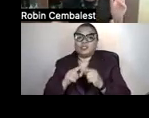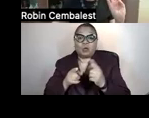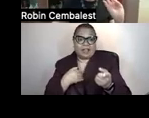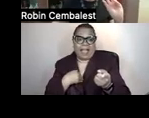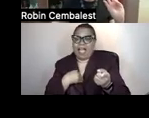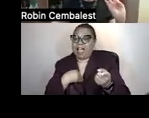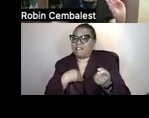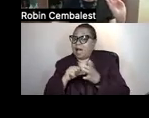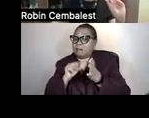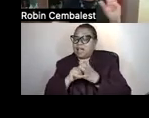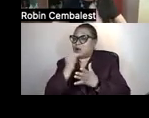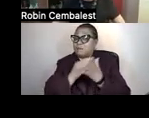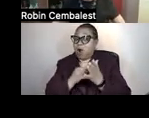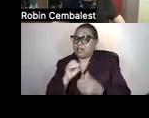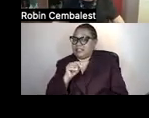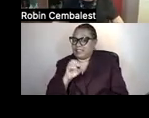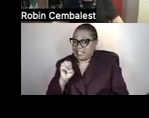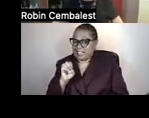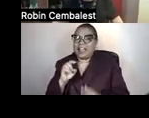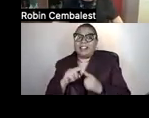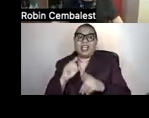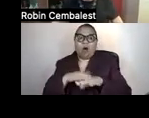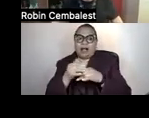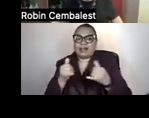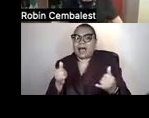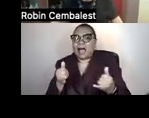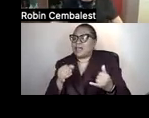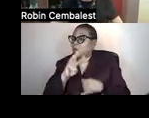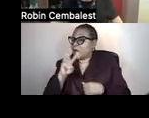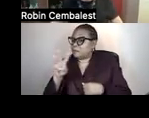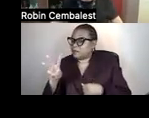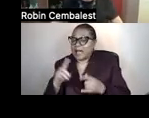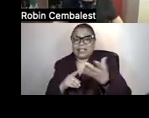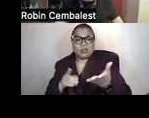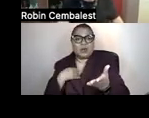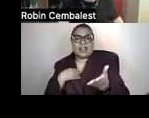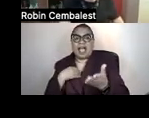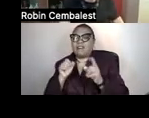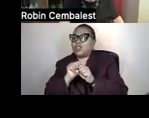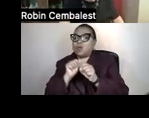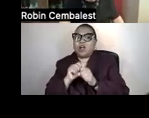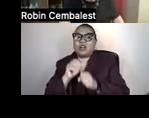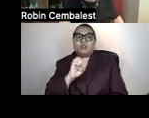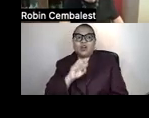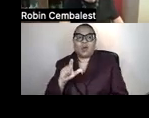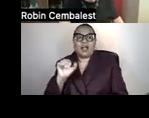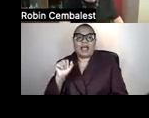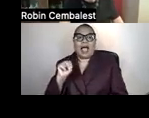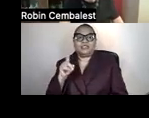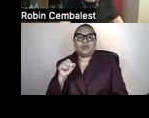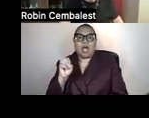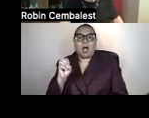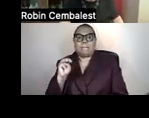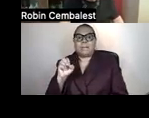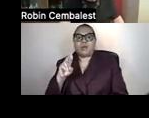have a page from Artsy, the online website, and here we have the work of Joel Andriano